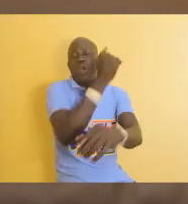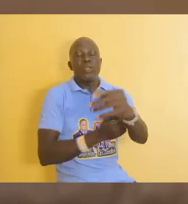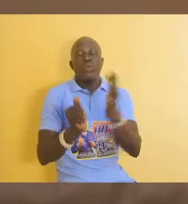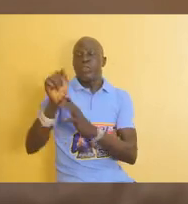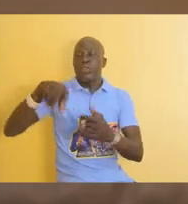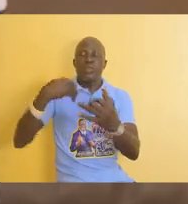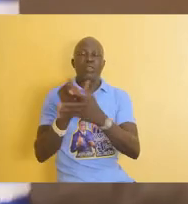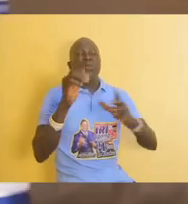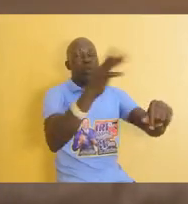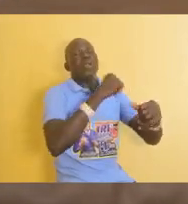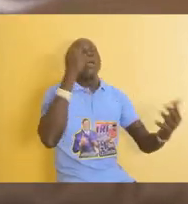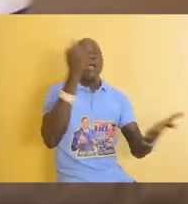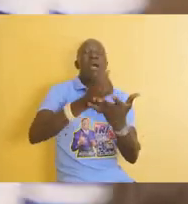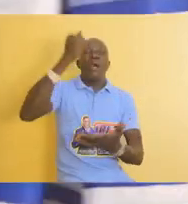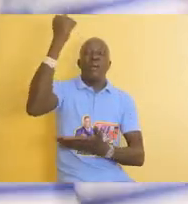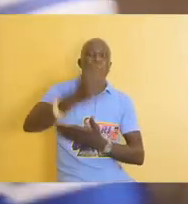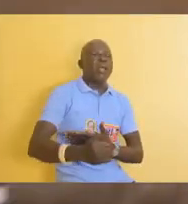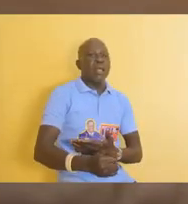gan oya bina